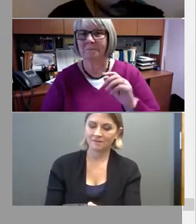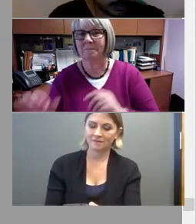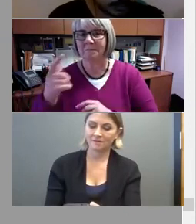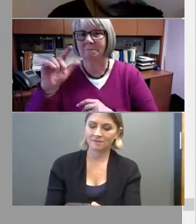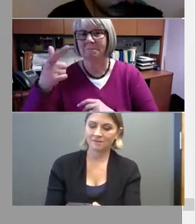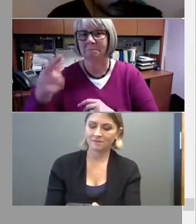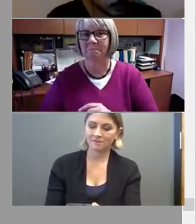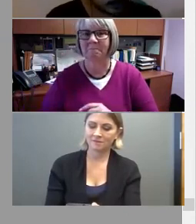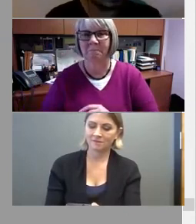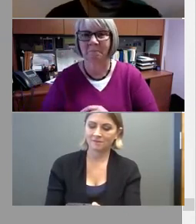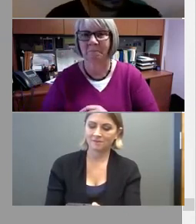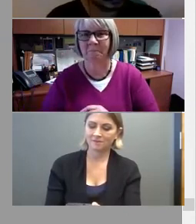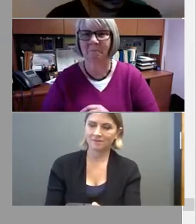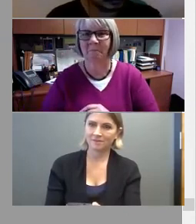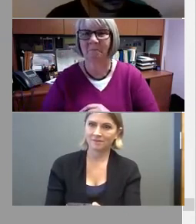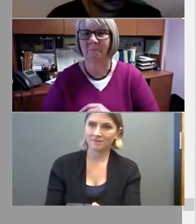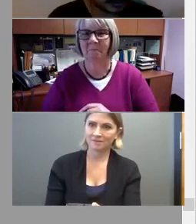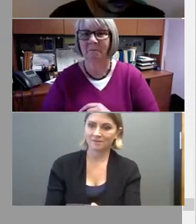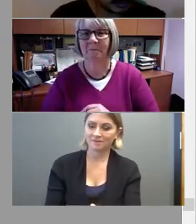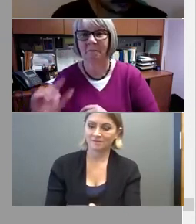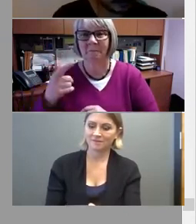Tn by 2, Tn by 2 plus 1.